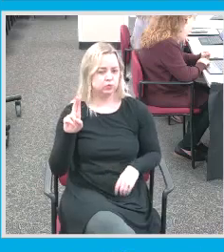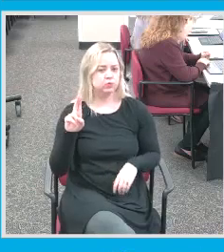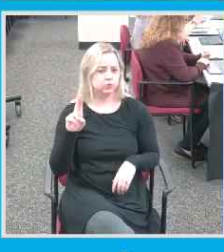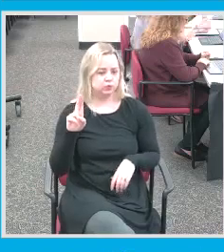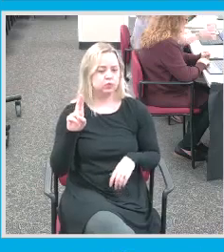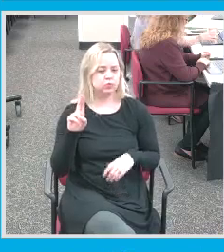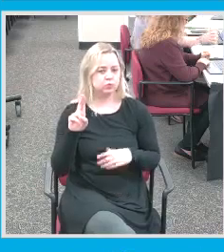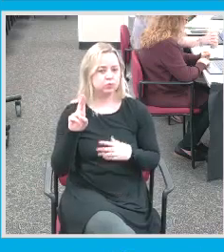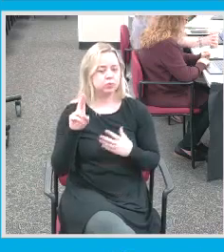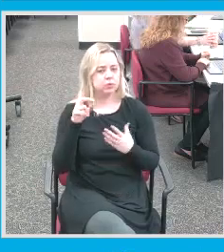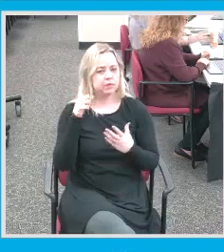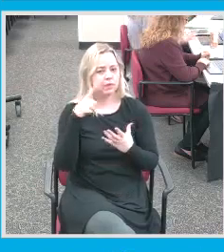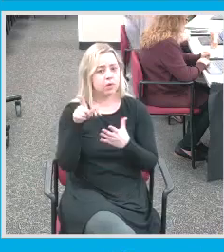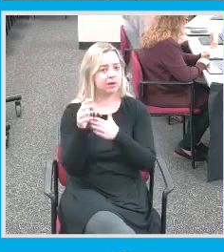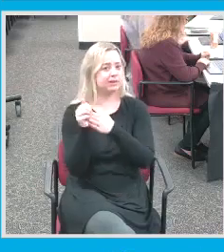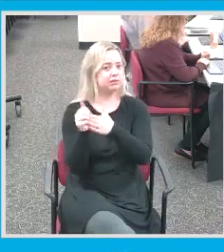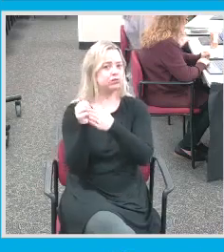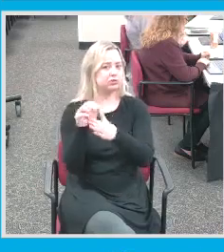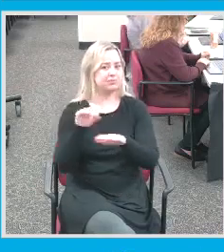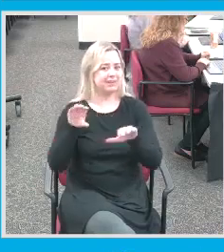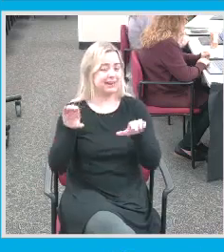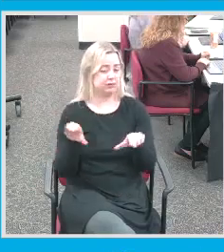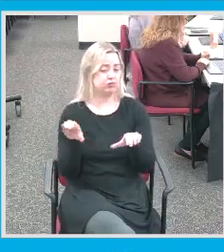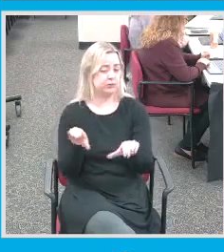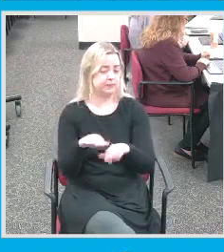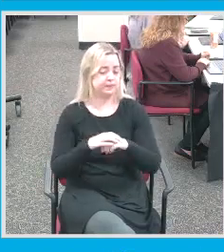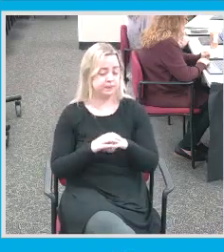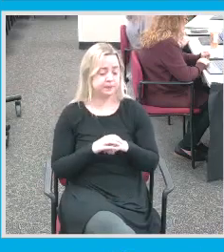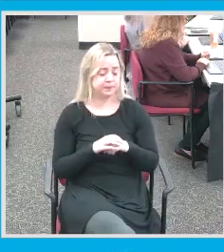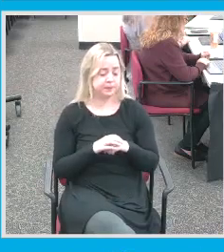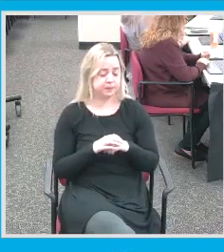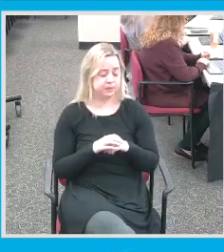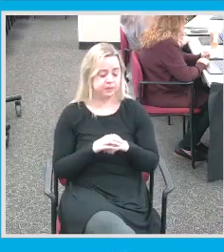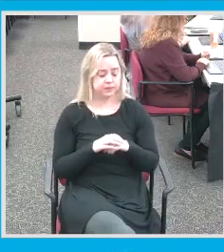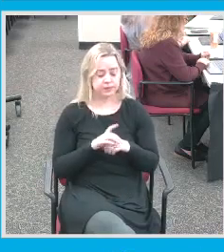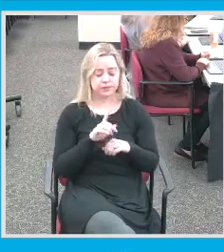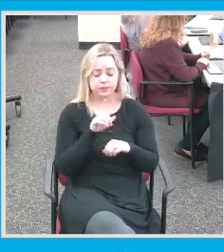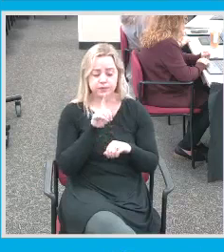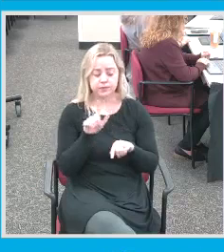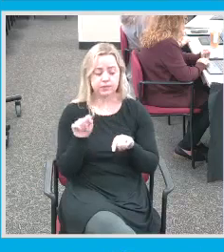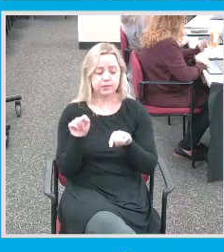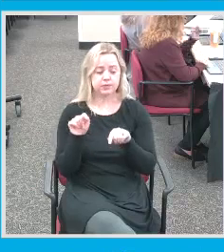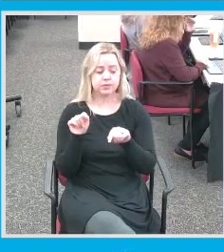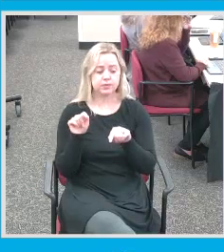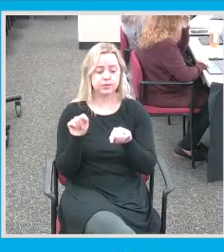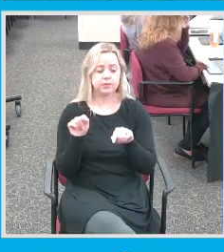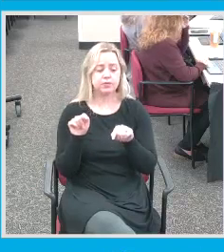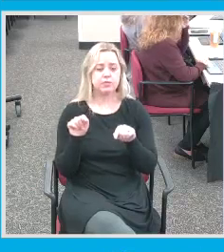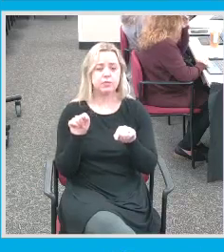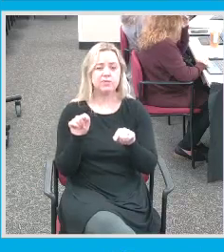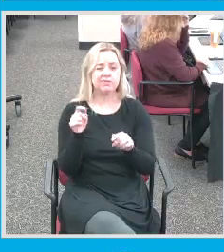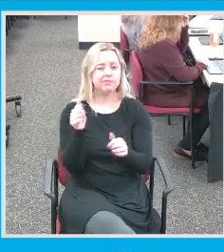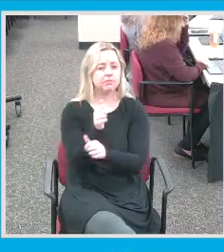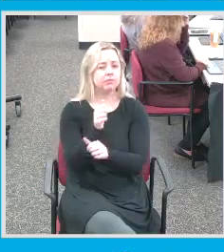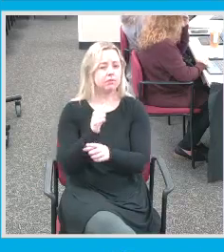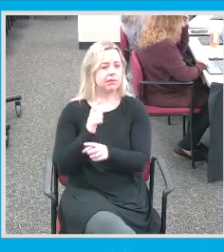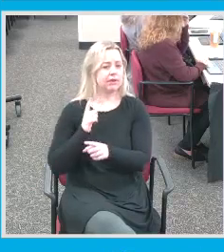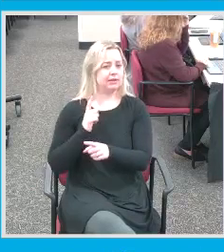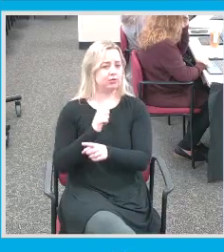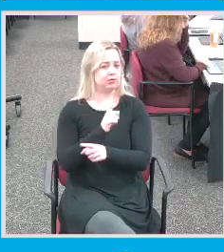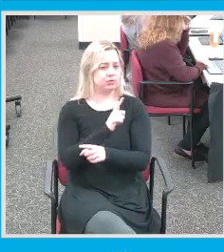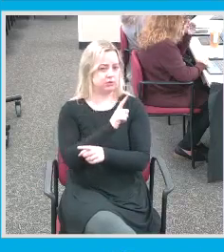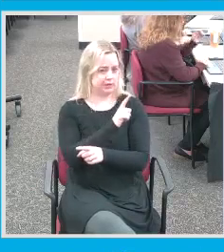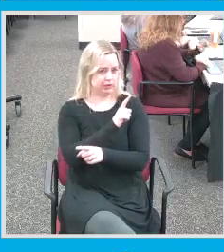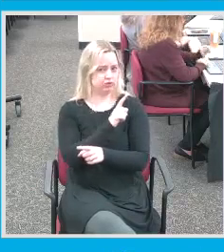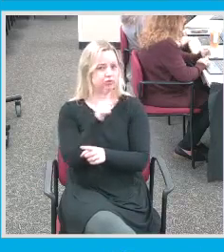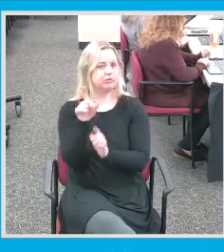called Leadership in Action. And this is part of a piece of legislation that was passed at the